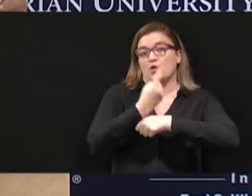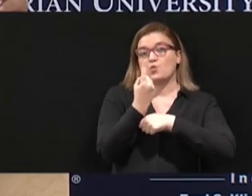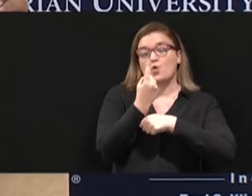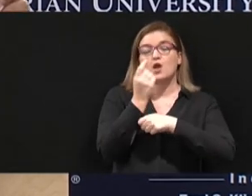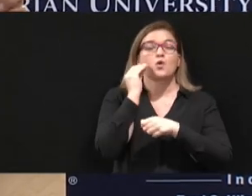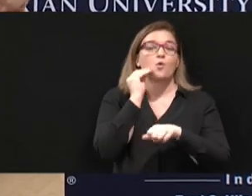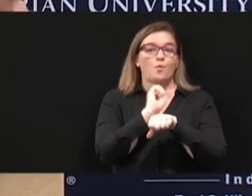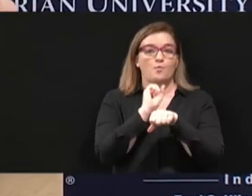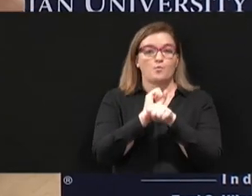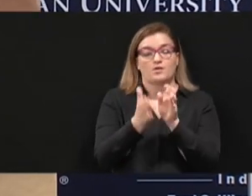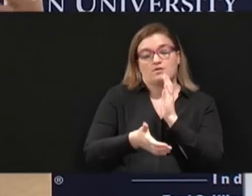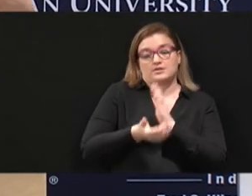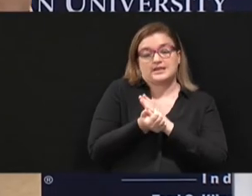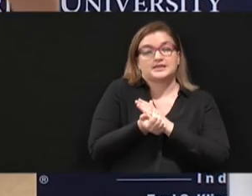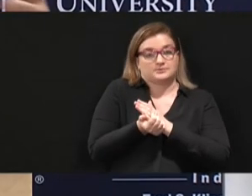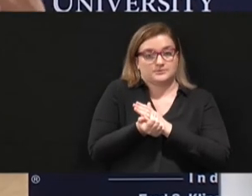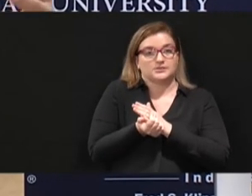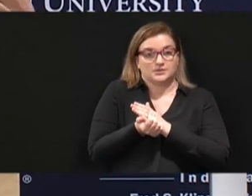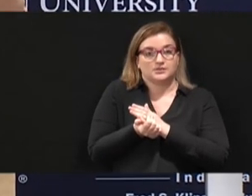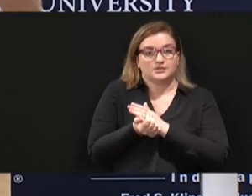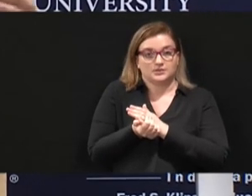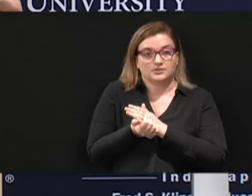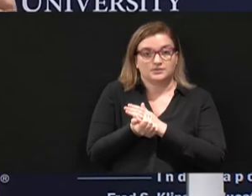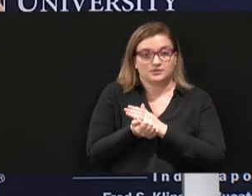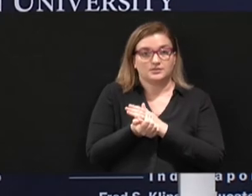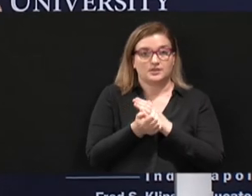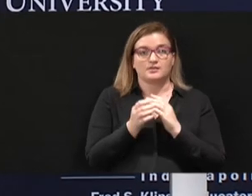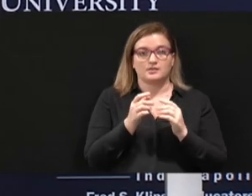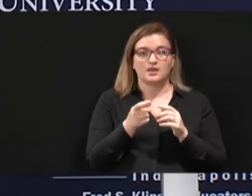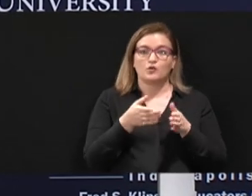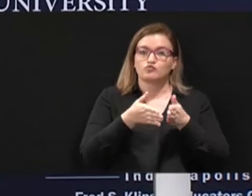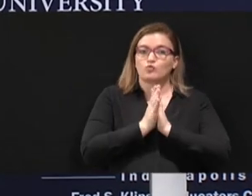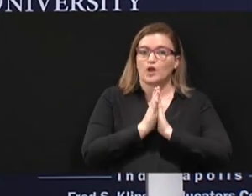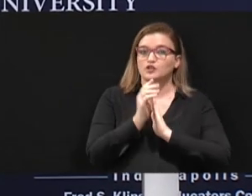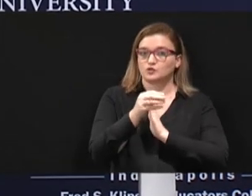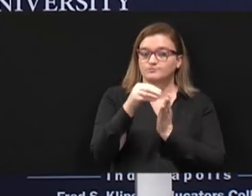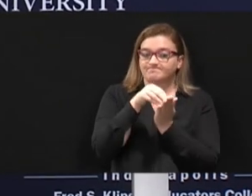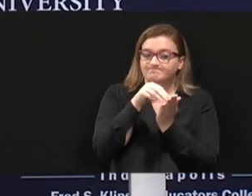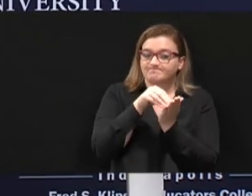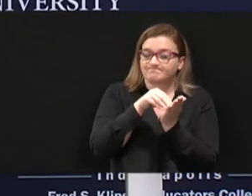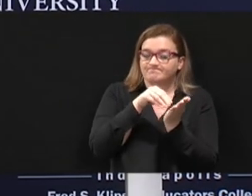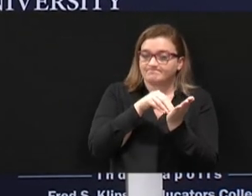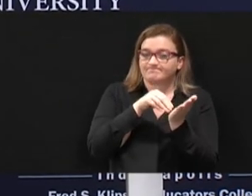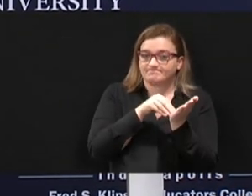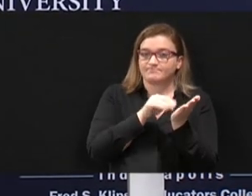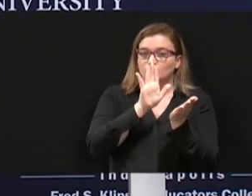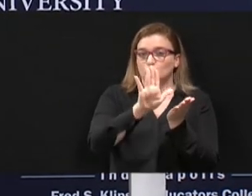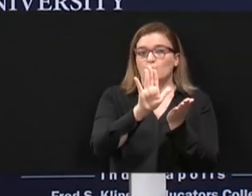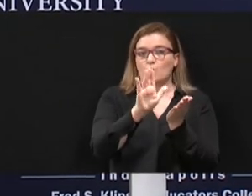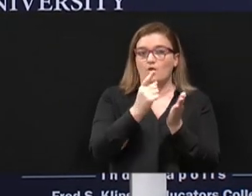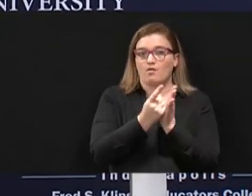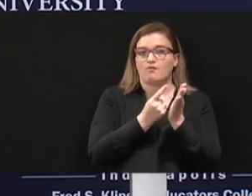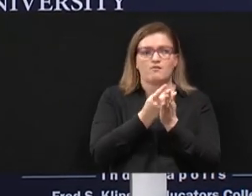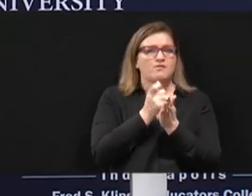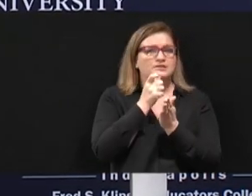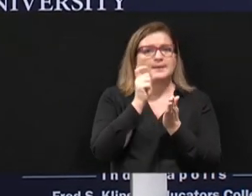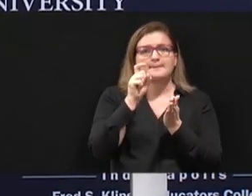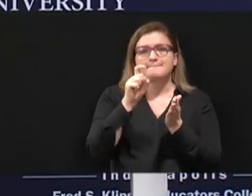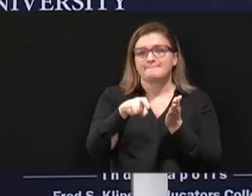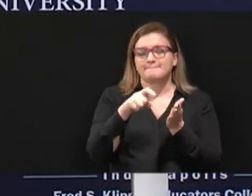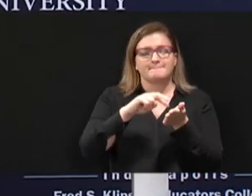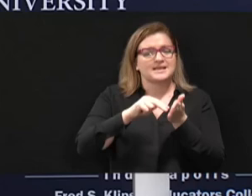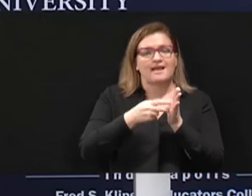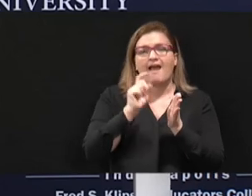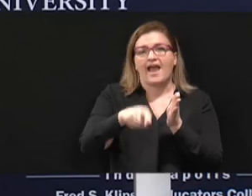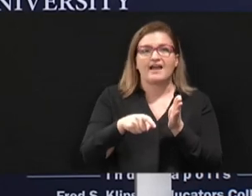you'll see they're asking you to keep a log of your hours. This does not mean you have to videotape yourself. It's just